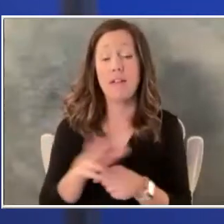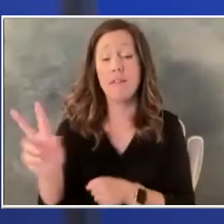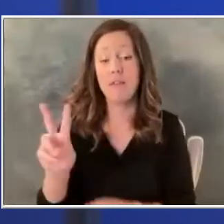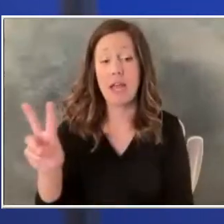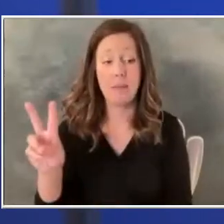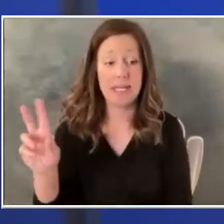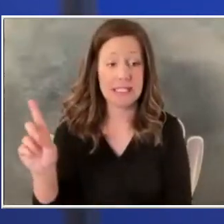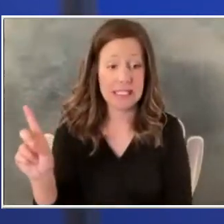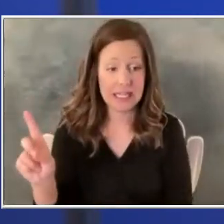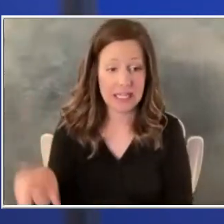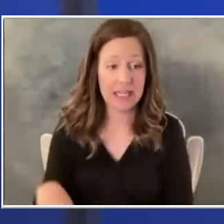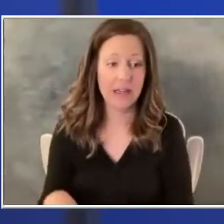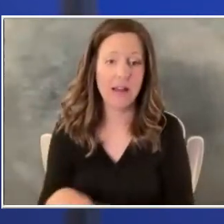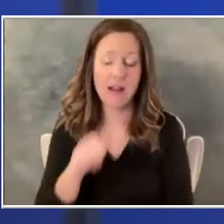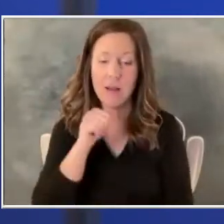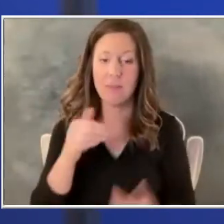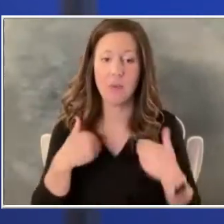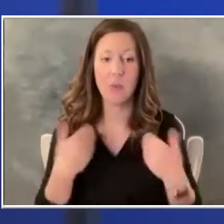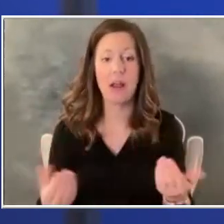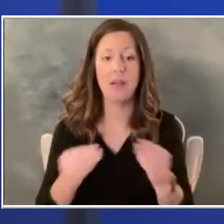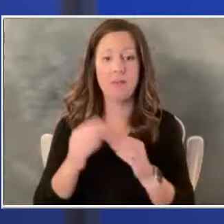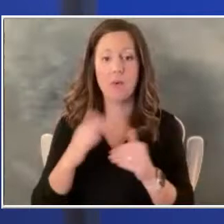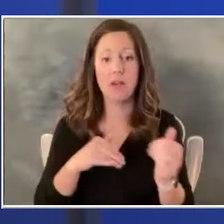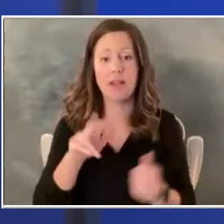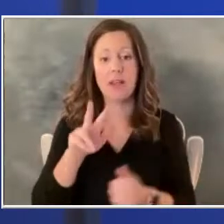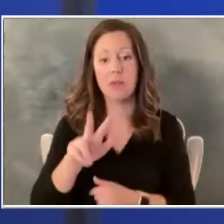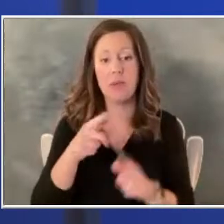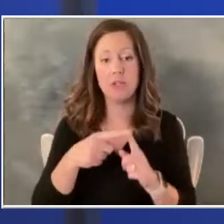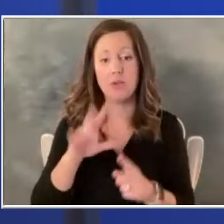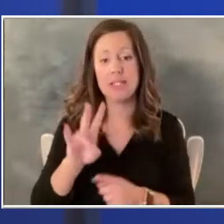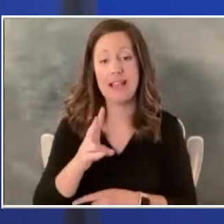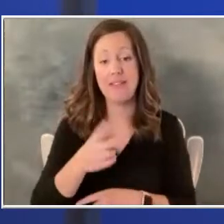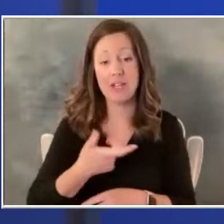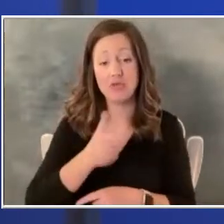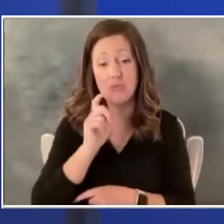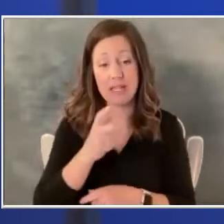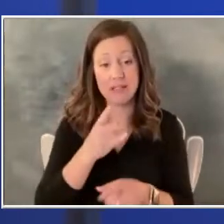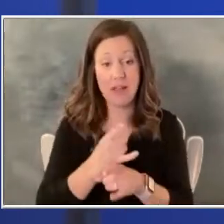don't have more than 3 to 7 drinks of alcohol a week,